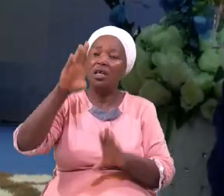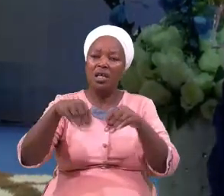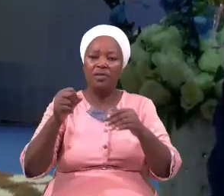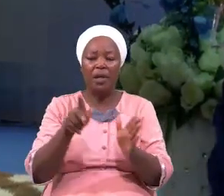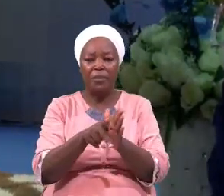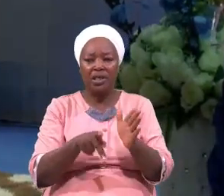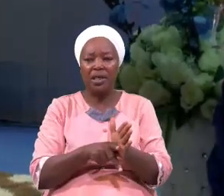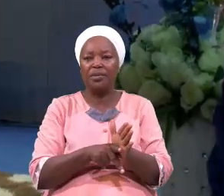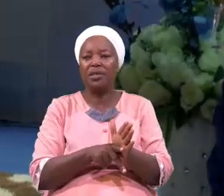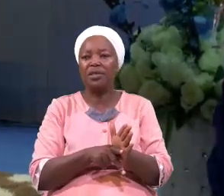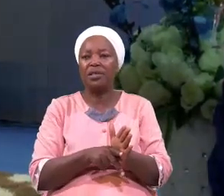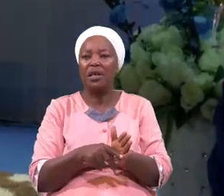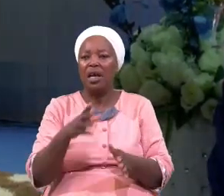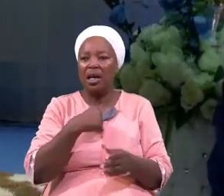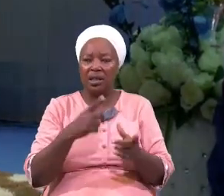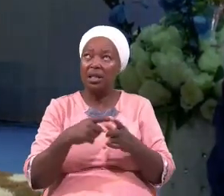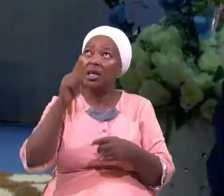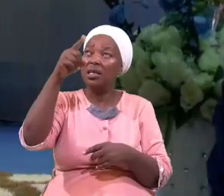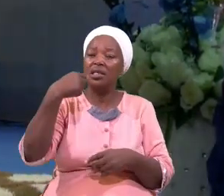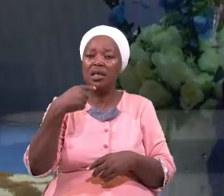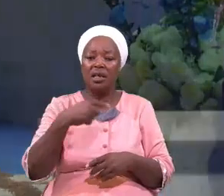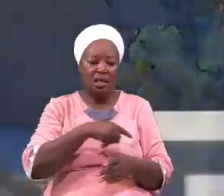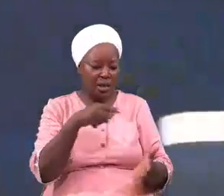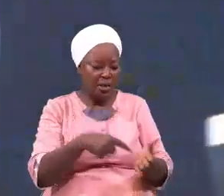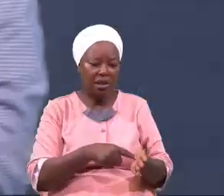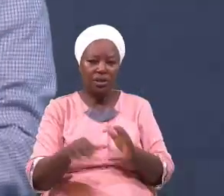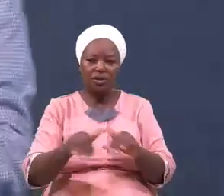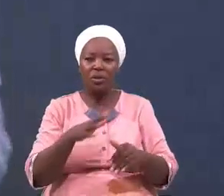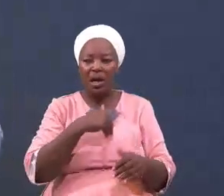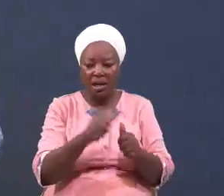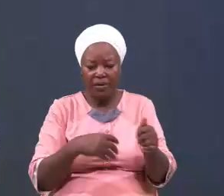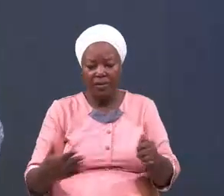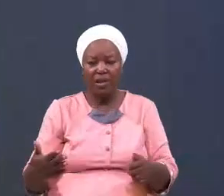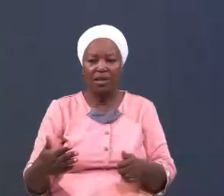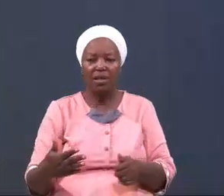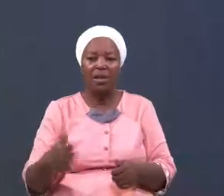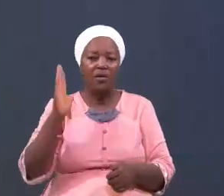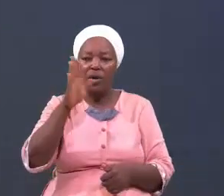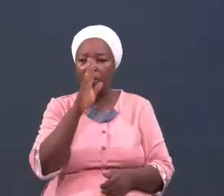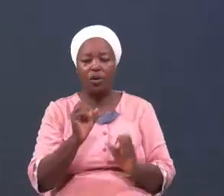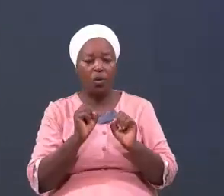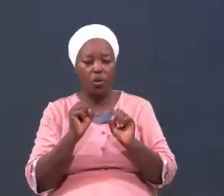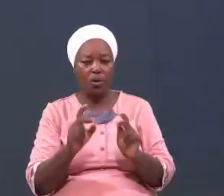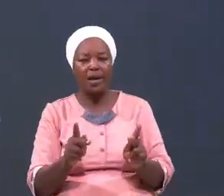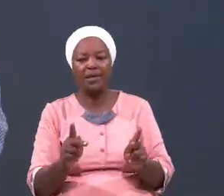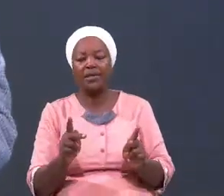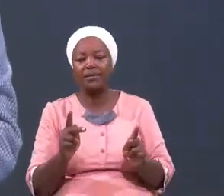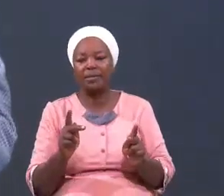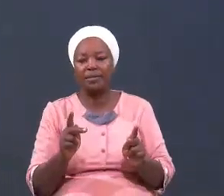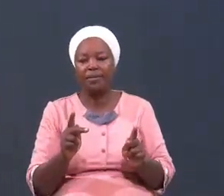precept, and he said, this do, and everything will be all right.